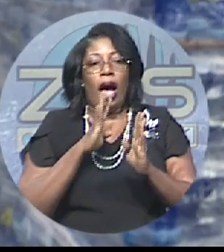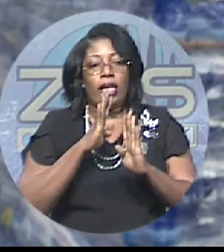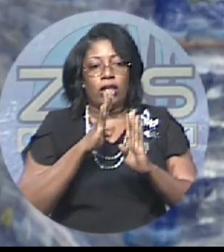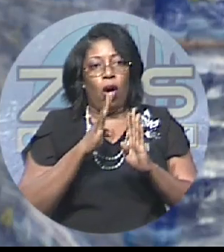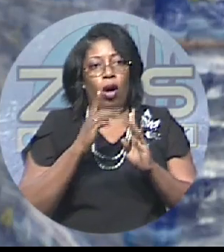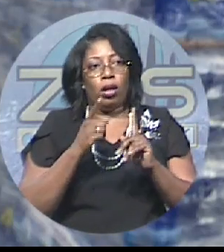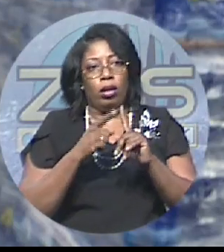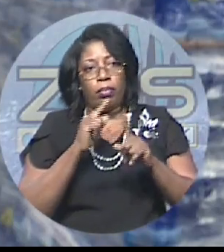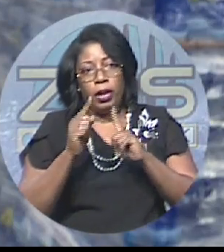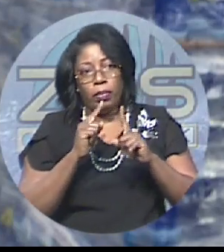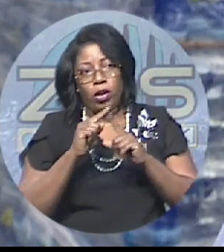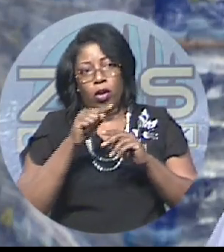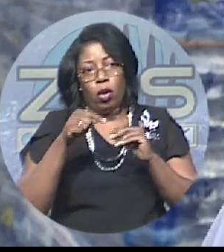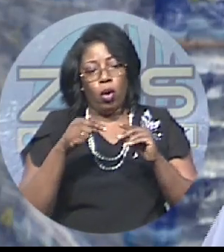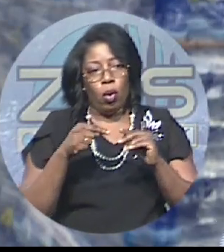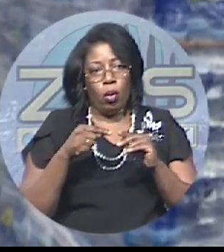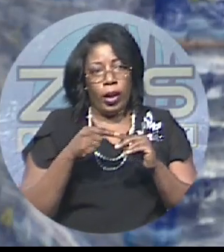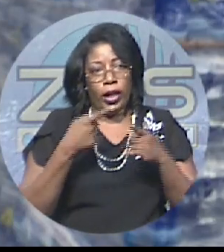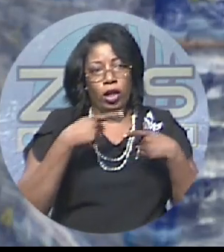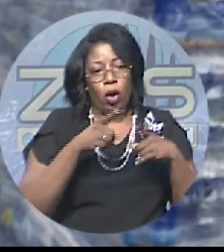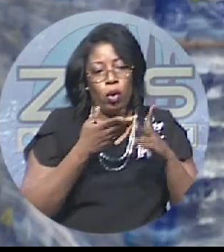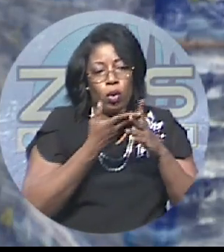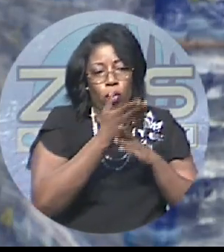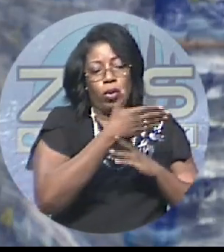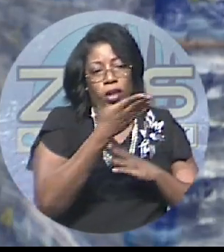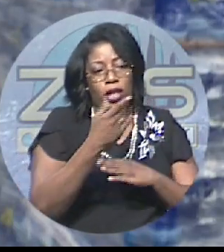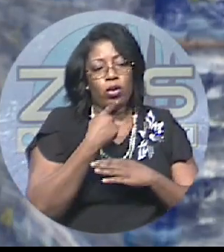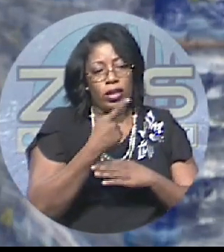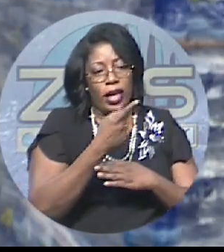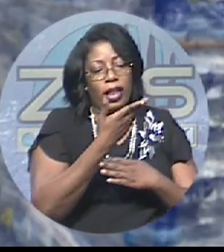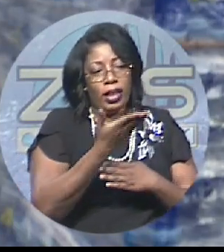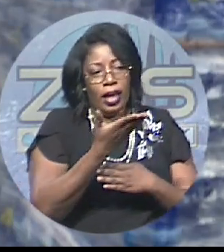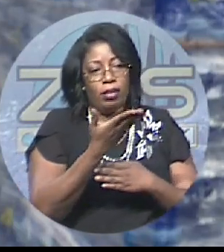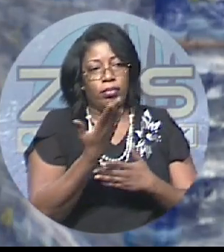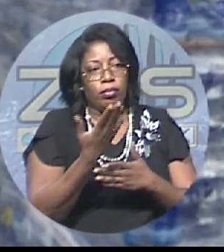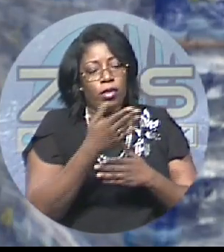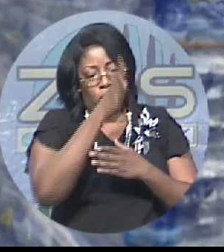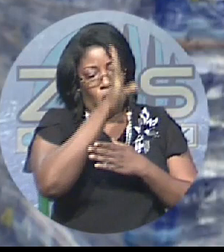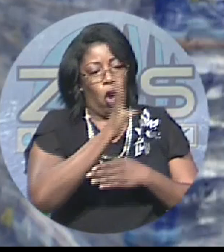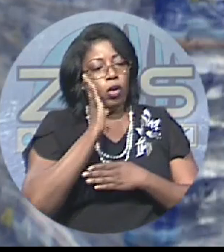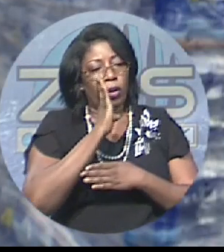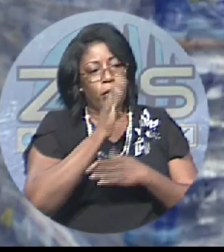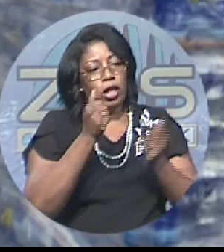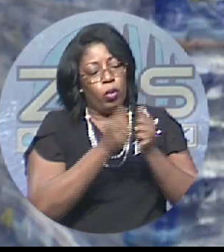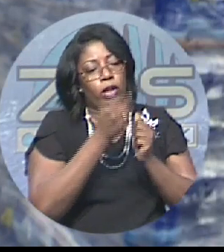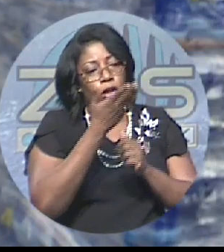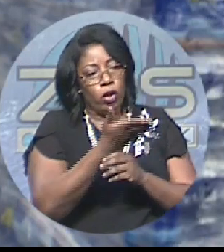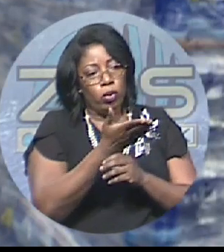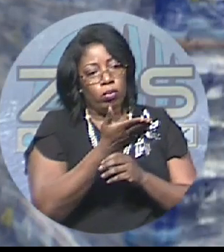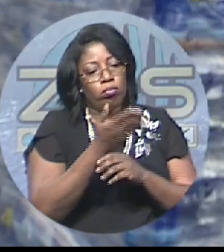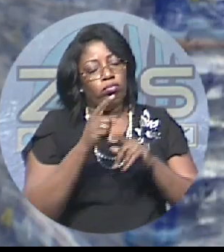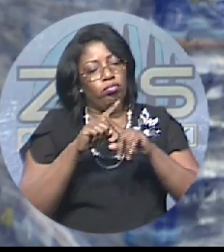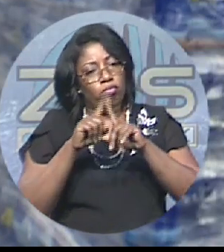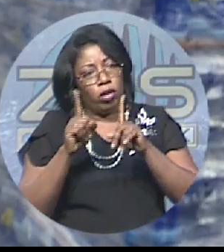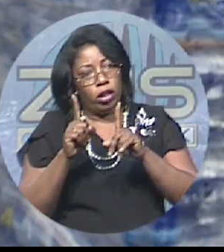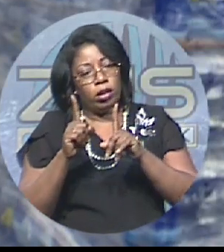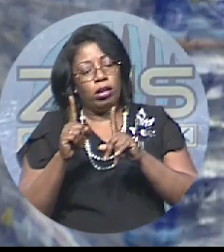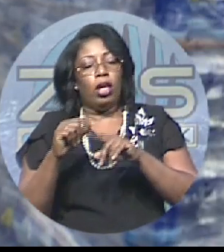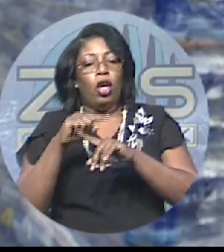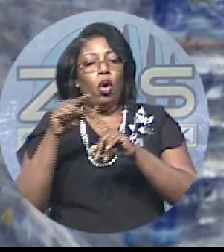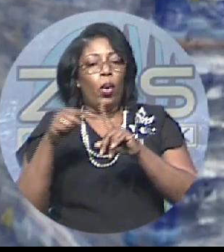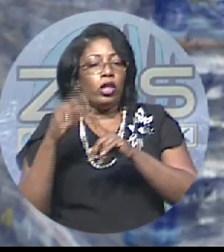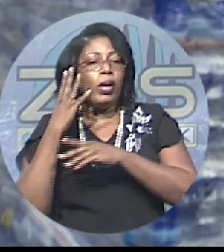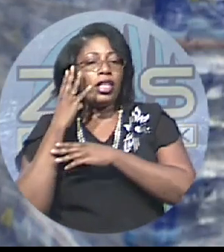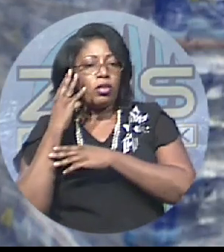people when they would go through things, you could tell them, hey man, be good, God will be with you. But boy, when you experience